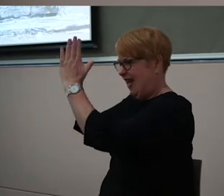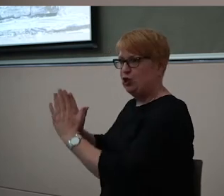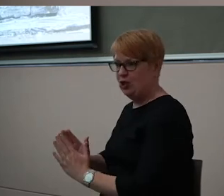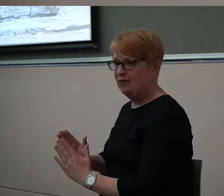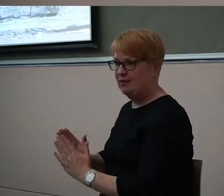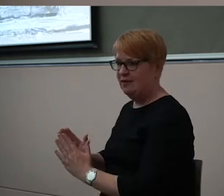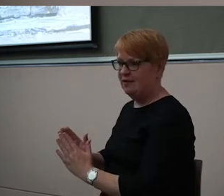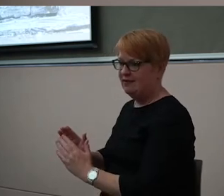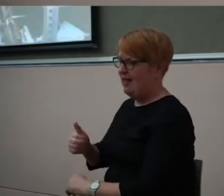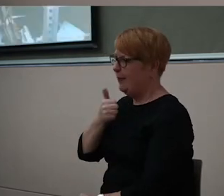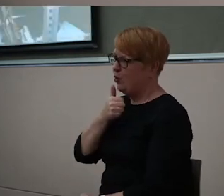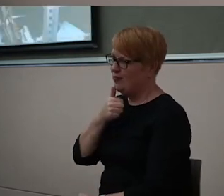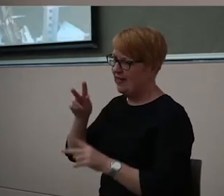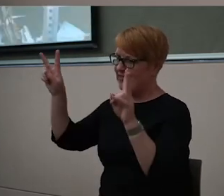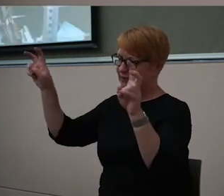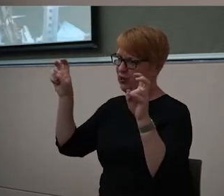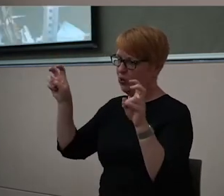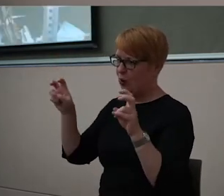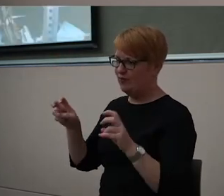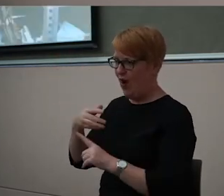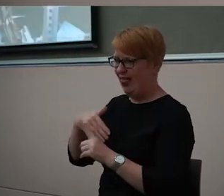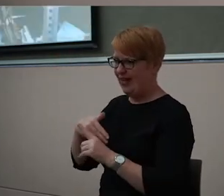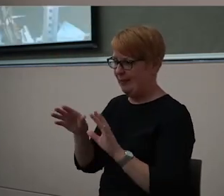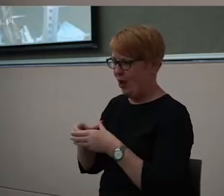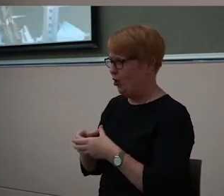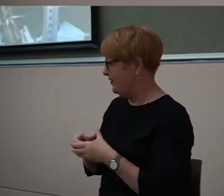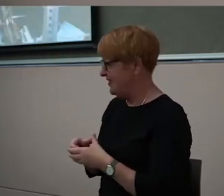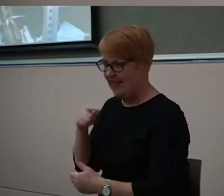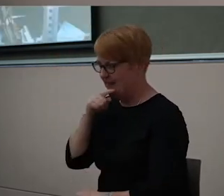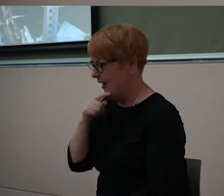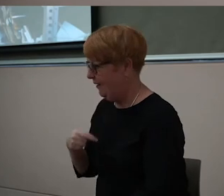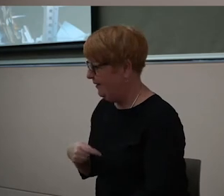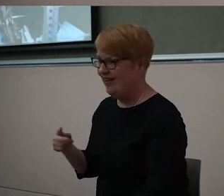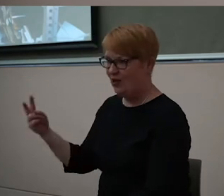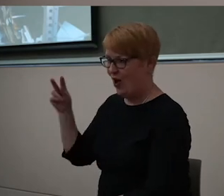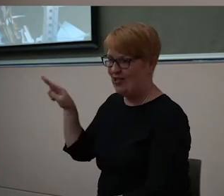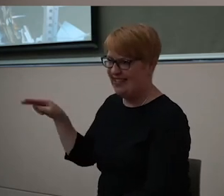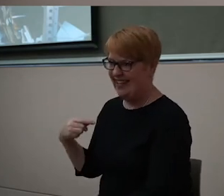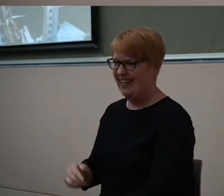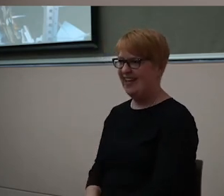the knowledge that is spoken by family or like other kinds of kin is like